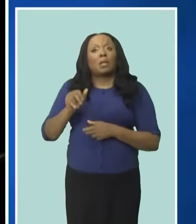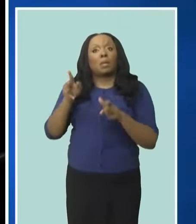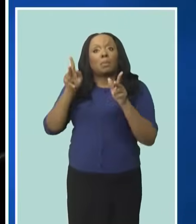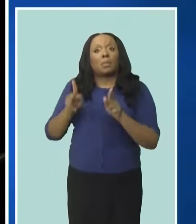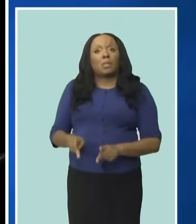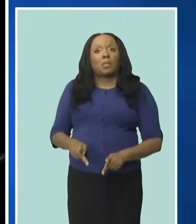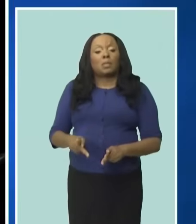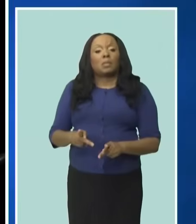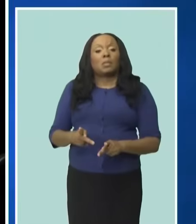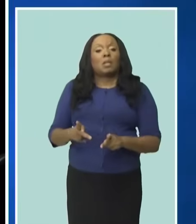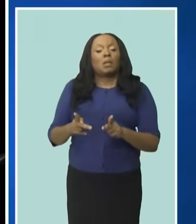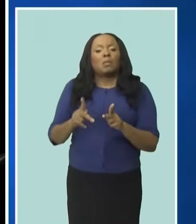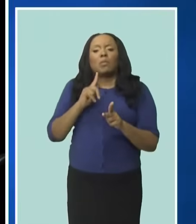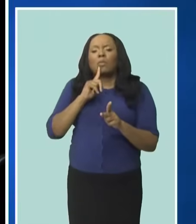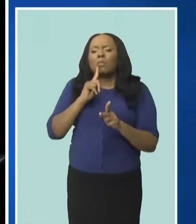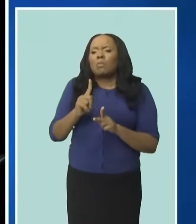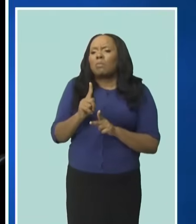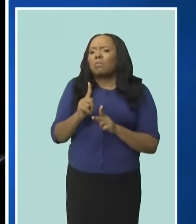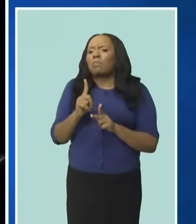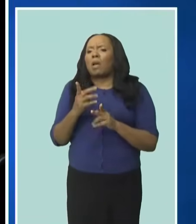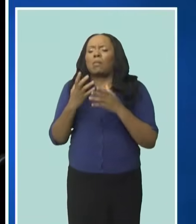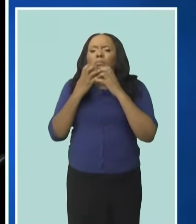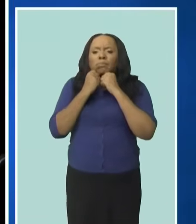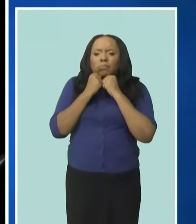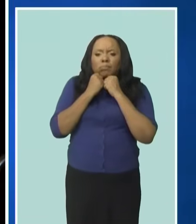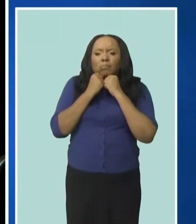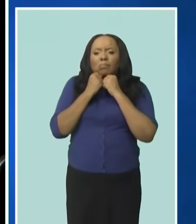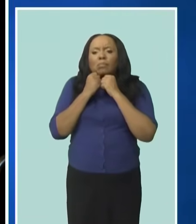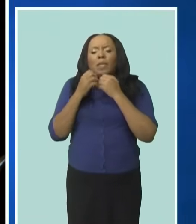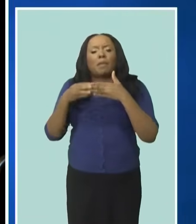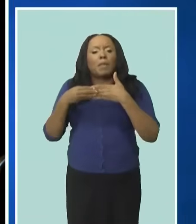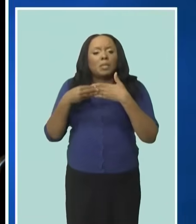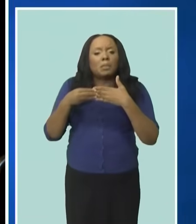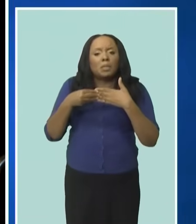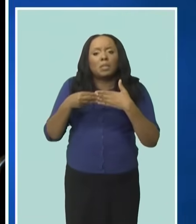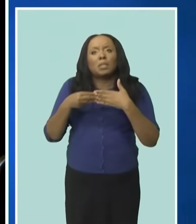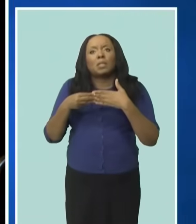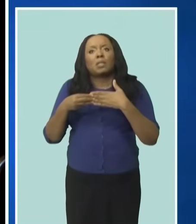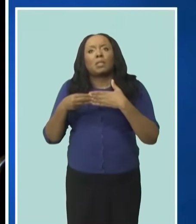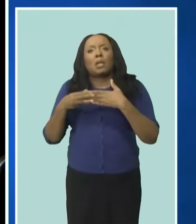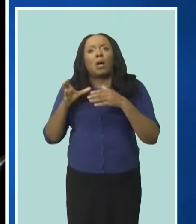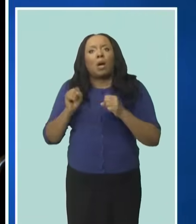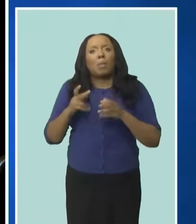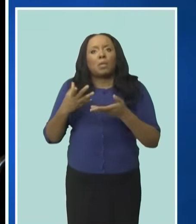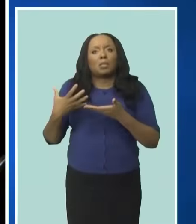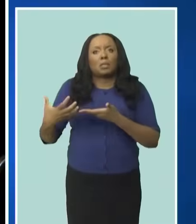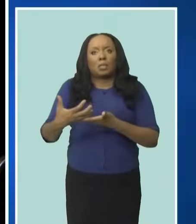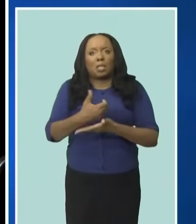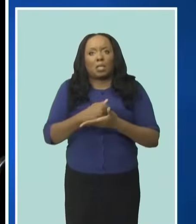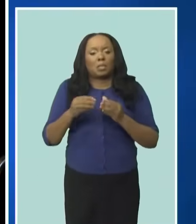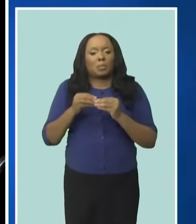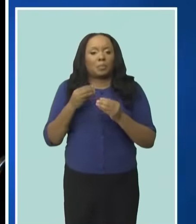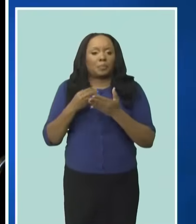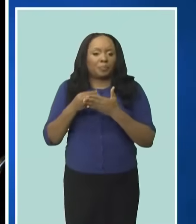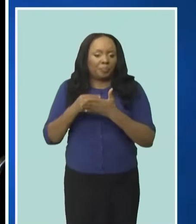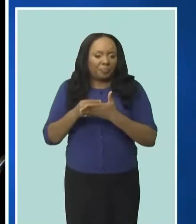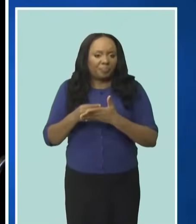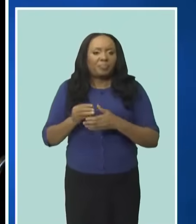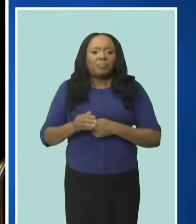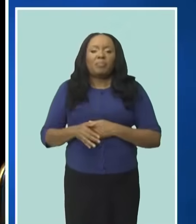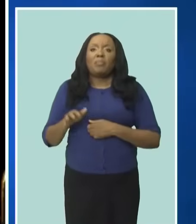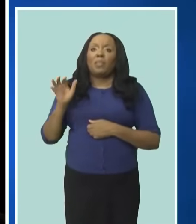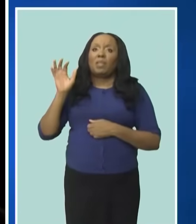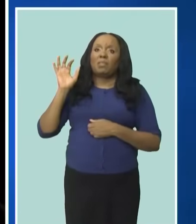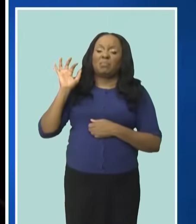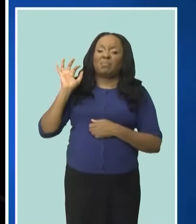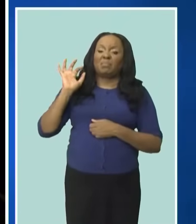the flexibility and the opportunity to generate additional earnings. That moment where technology